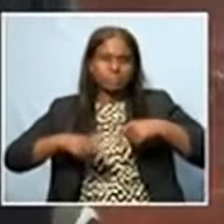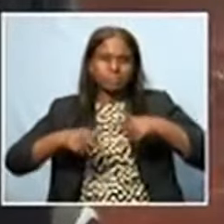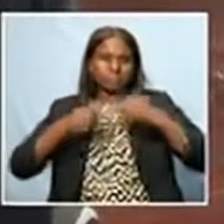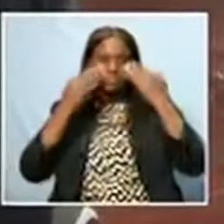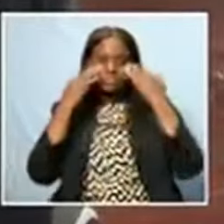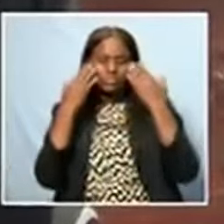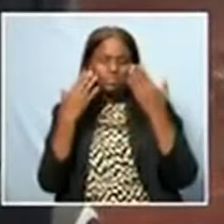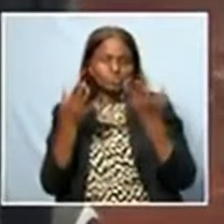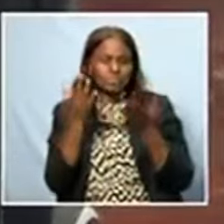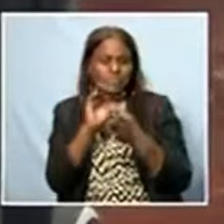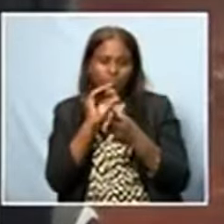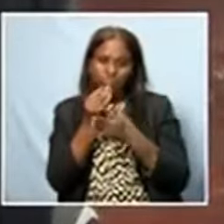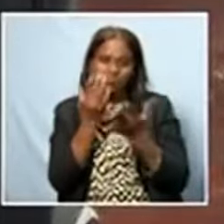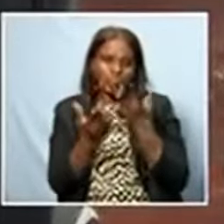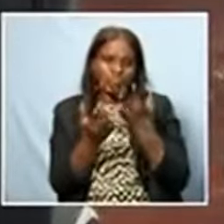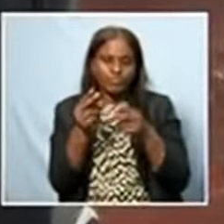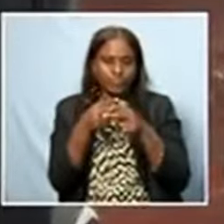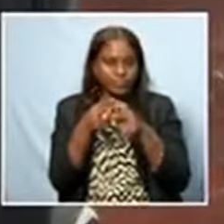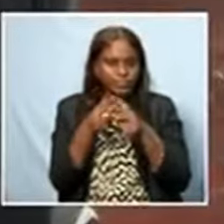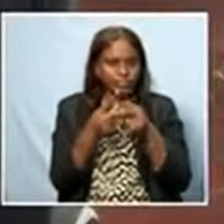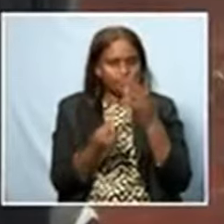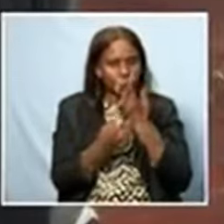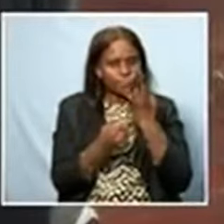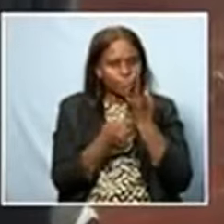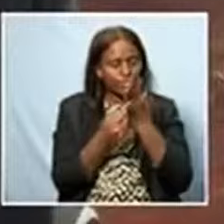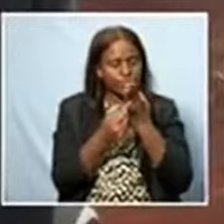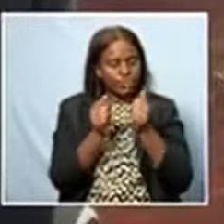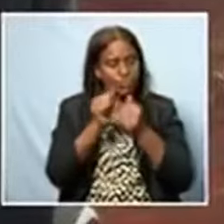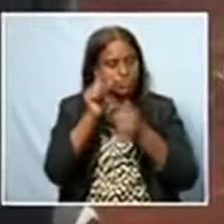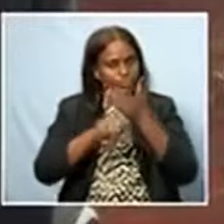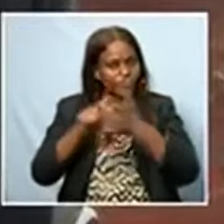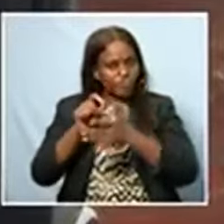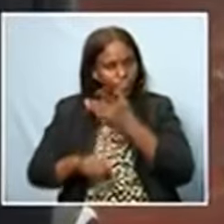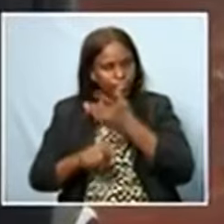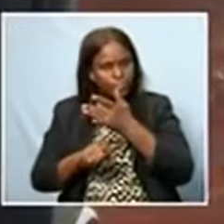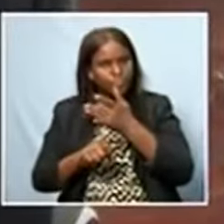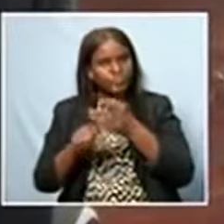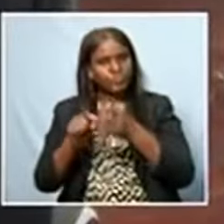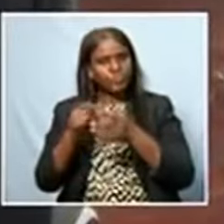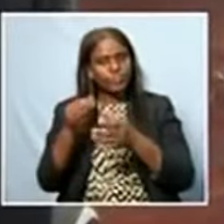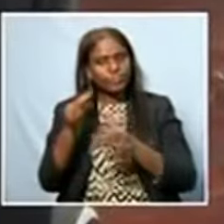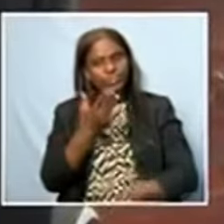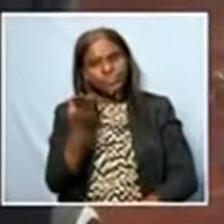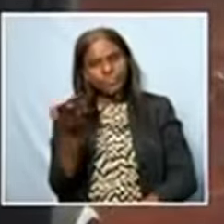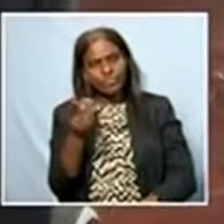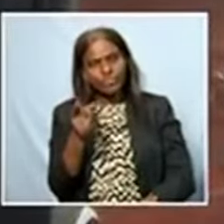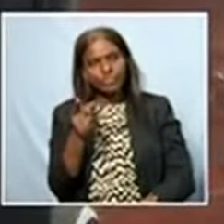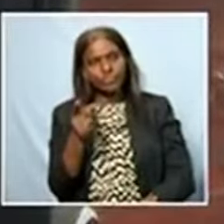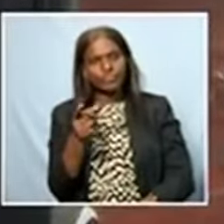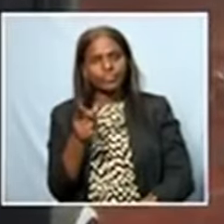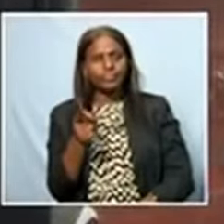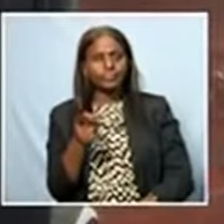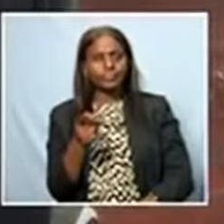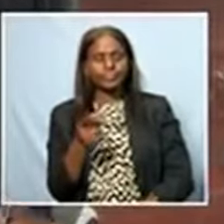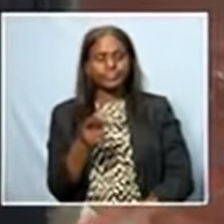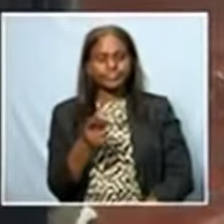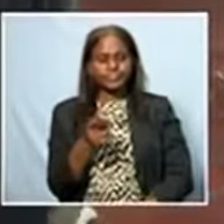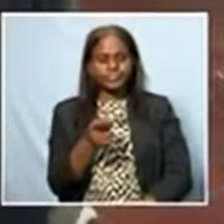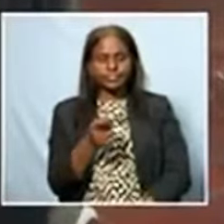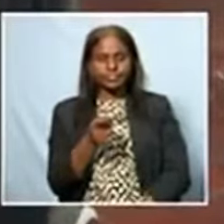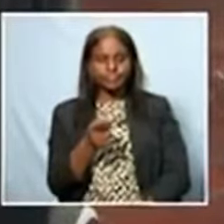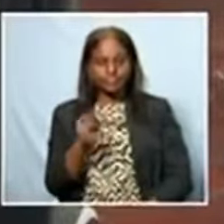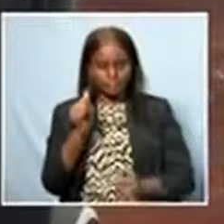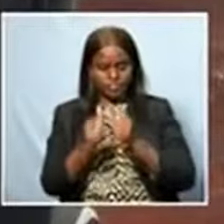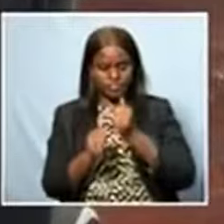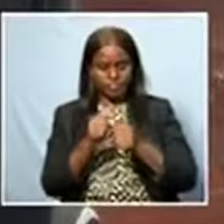and maybe short-term rise in the cost of the imported product, which